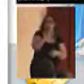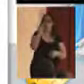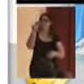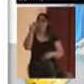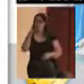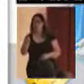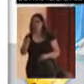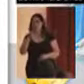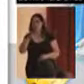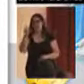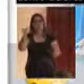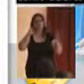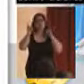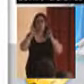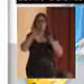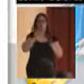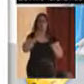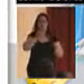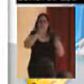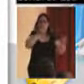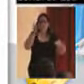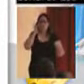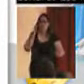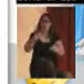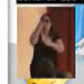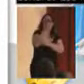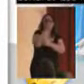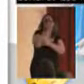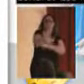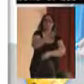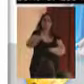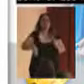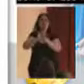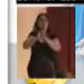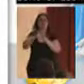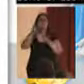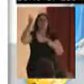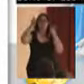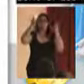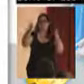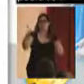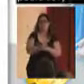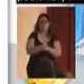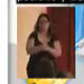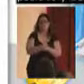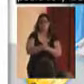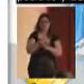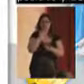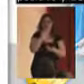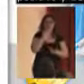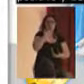and when any message on correct messages or error messages should have a sound to